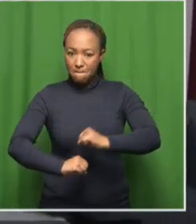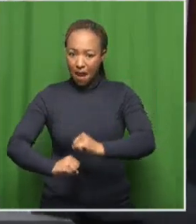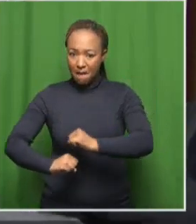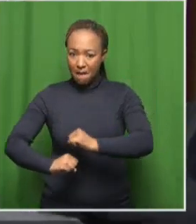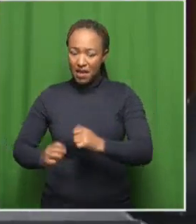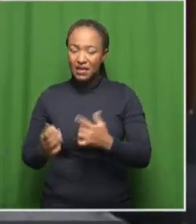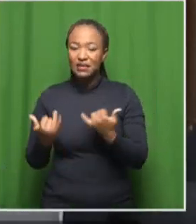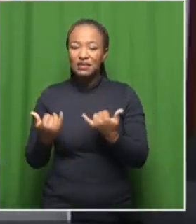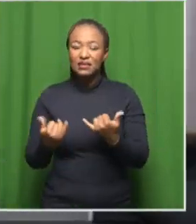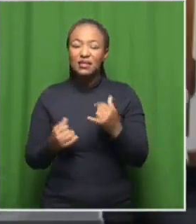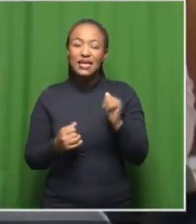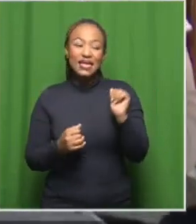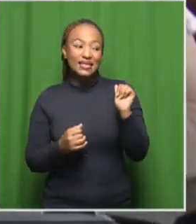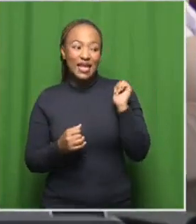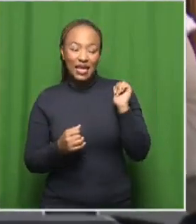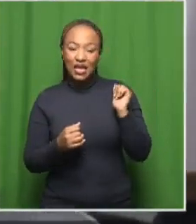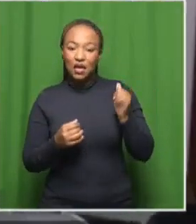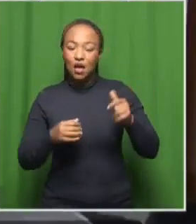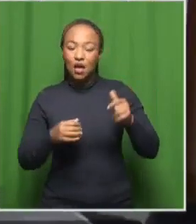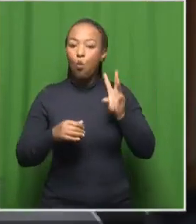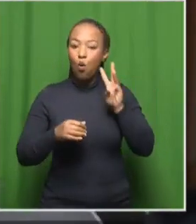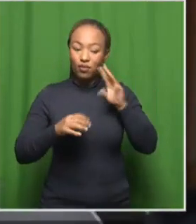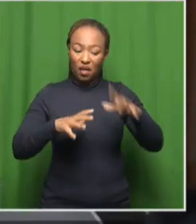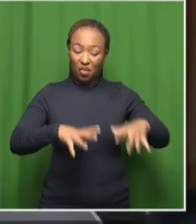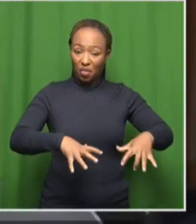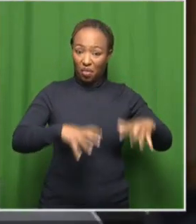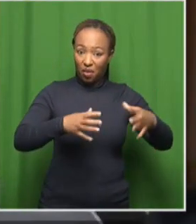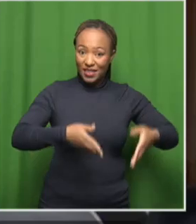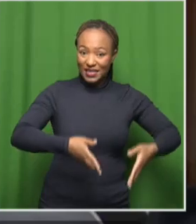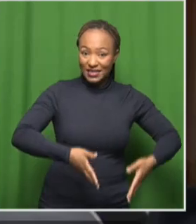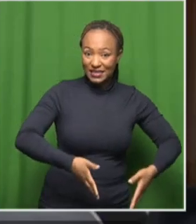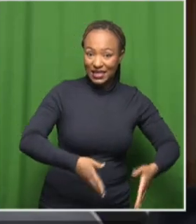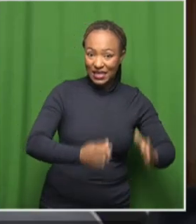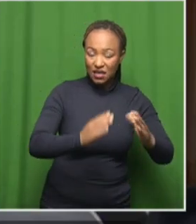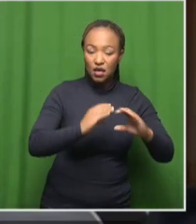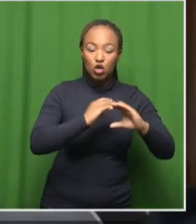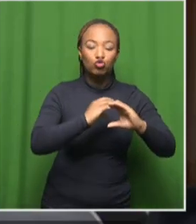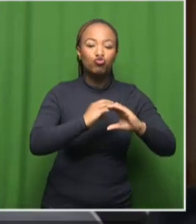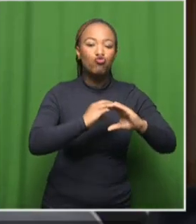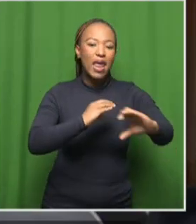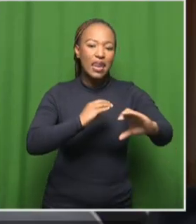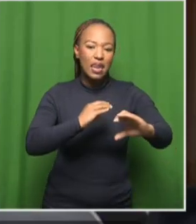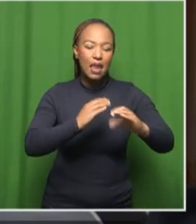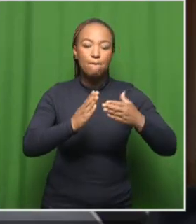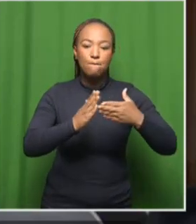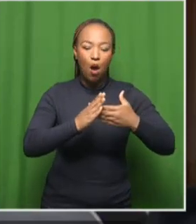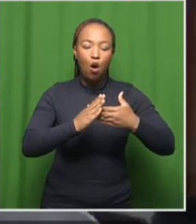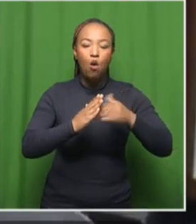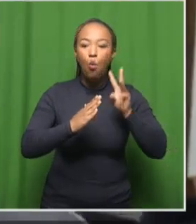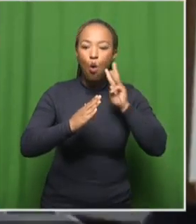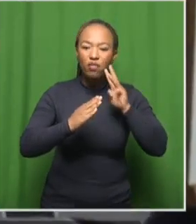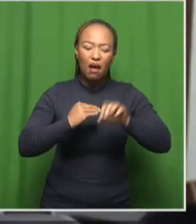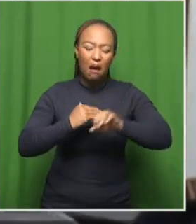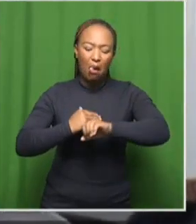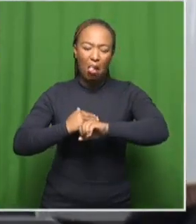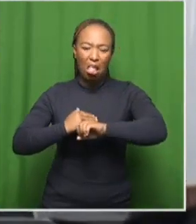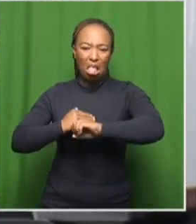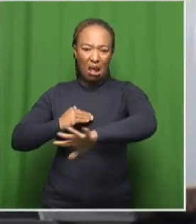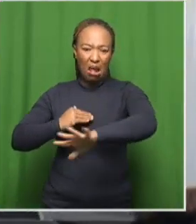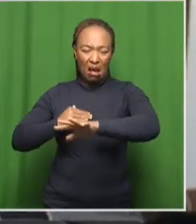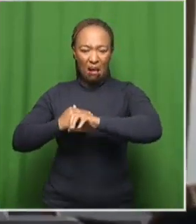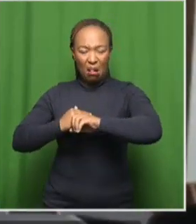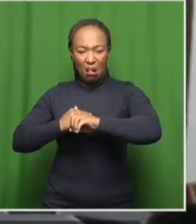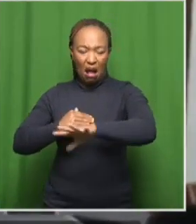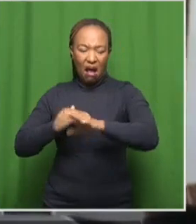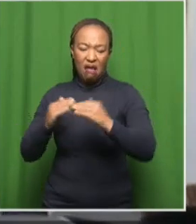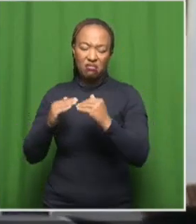that we saw on the street yesterday, right, because of a blocked drain that then the water into a house. You reached out to the municipality. What then